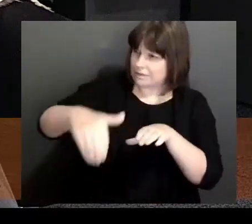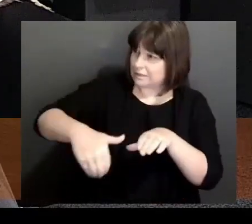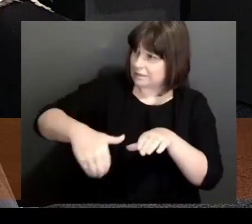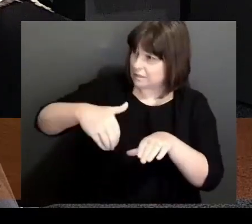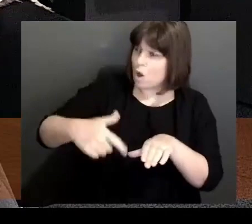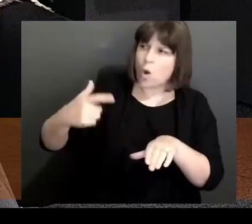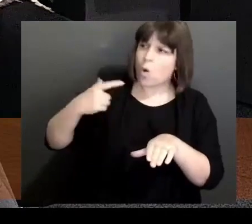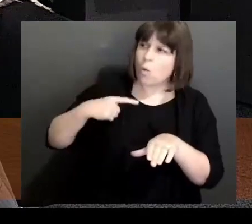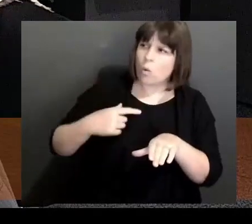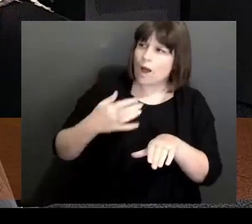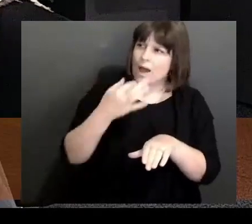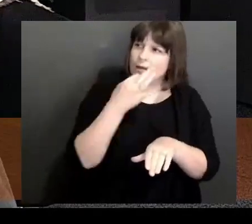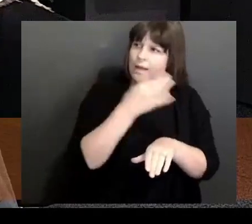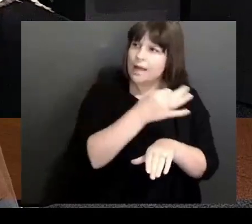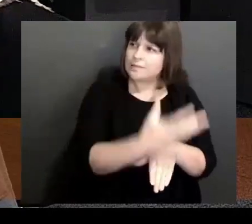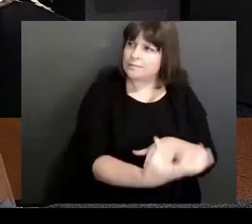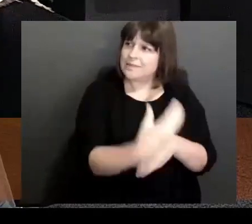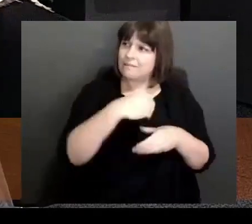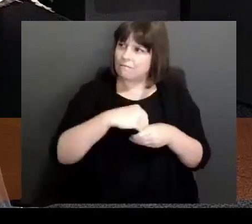end.